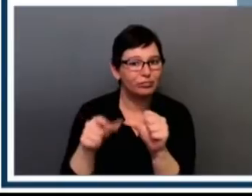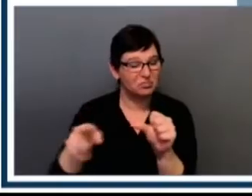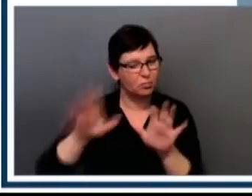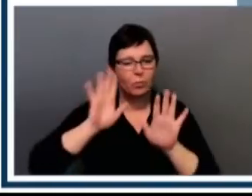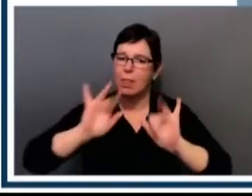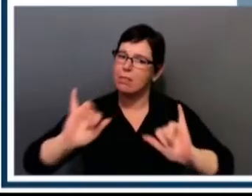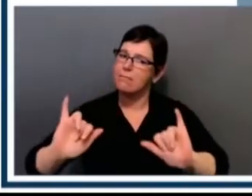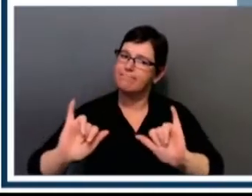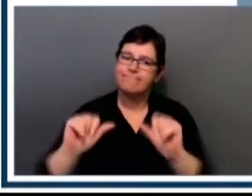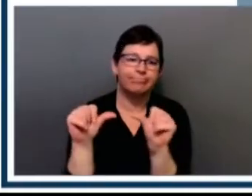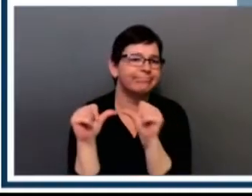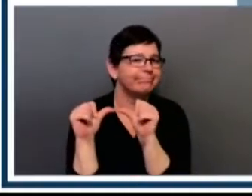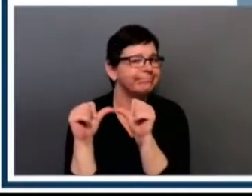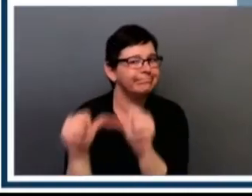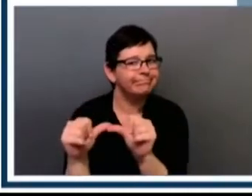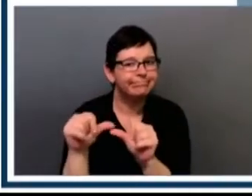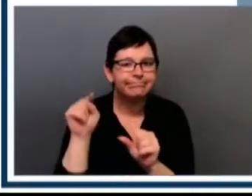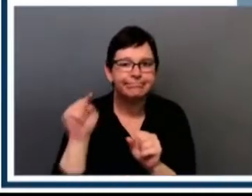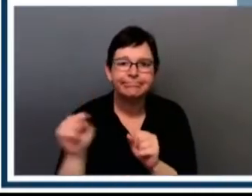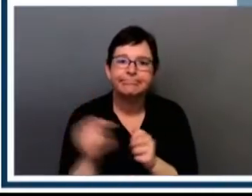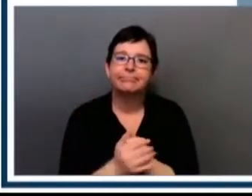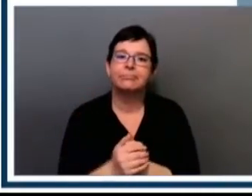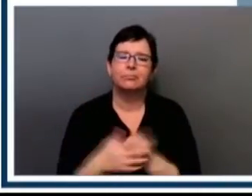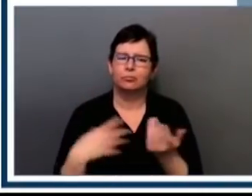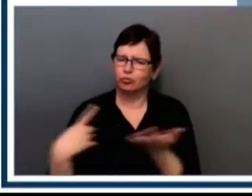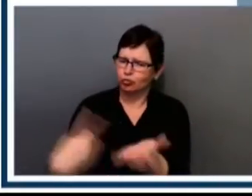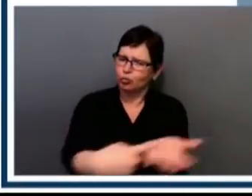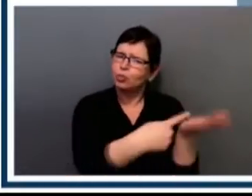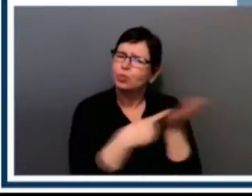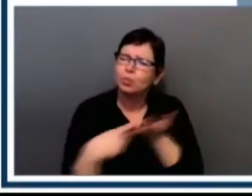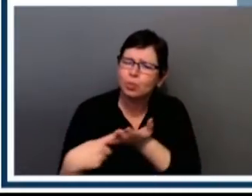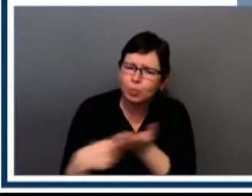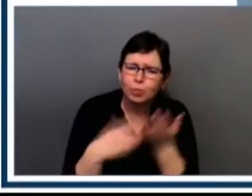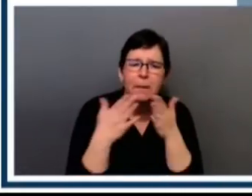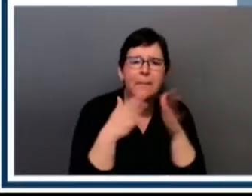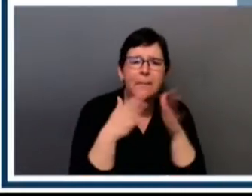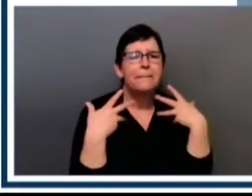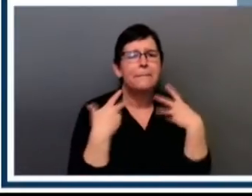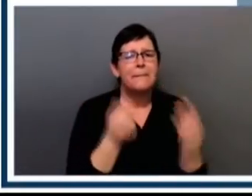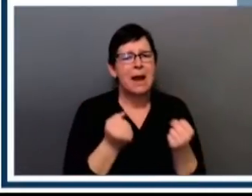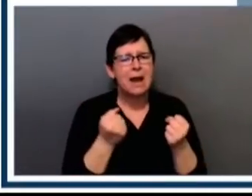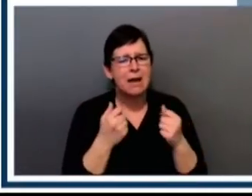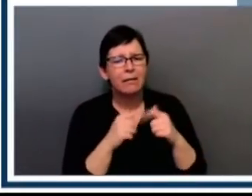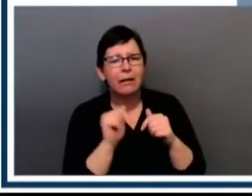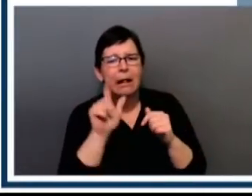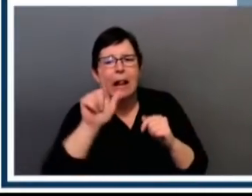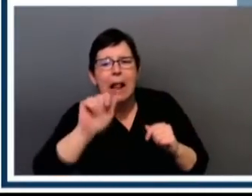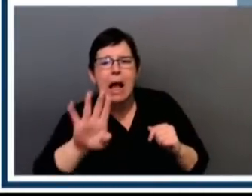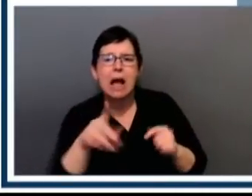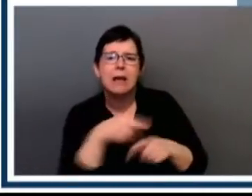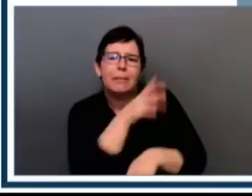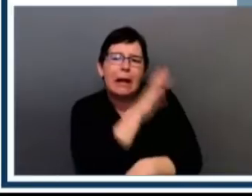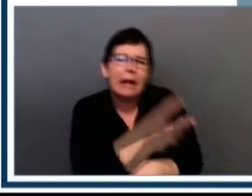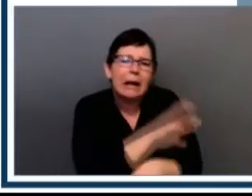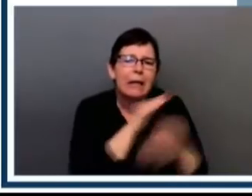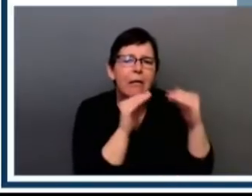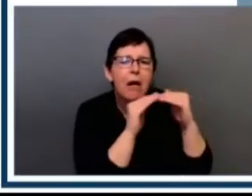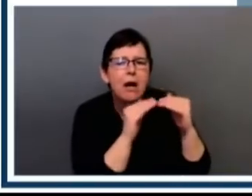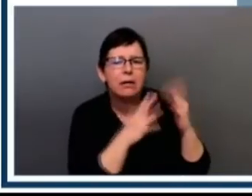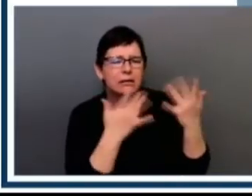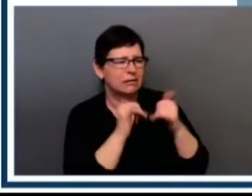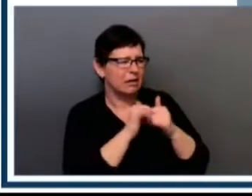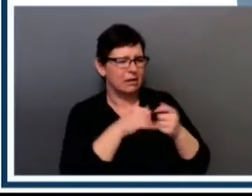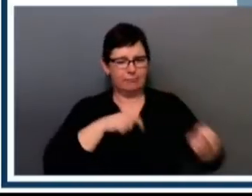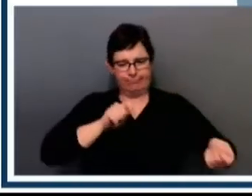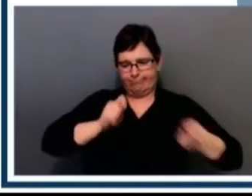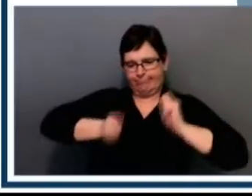lab colleagues and our clinical colleagues about how do we evolve our testing program over the months and weeks ahead. I think even if we move